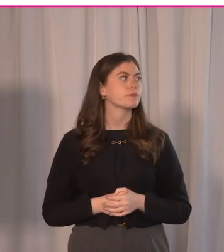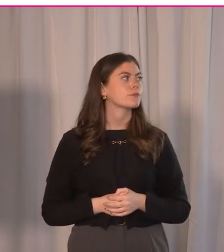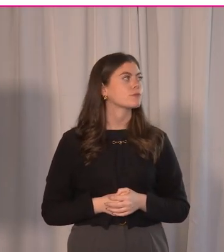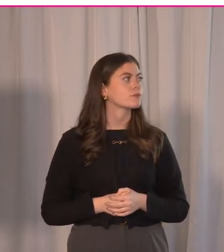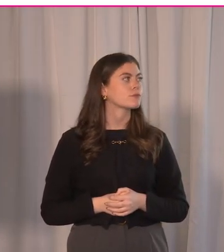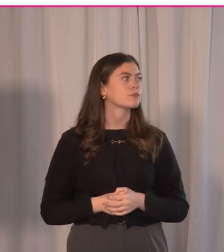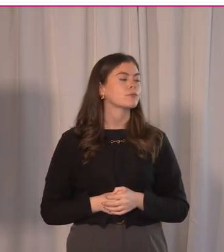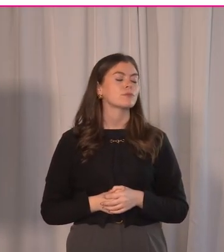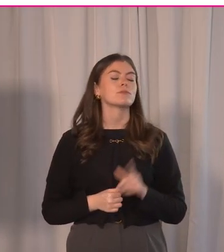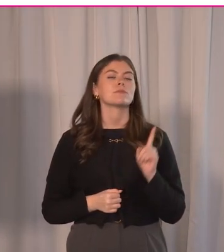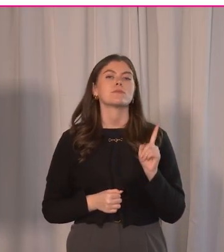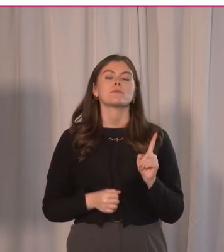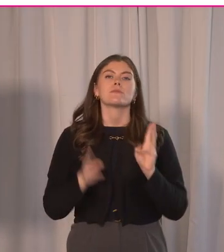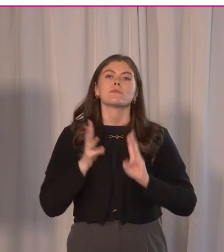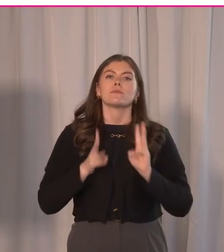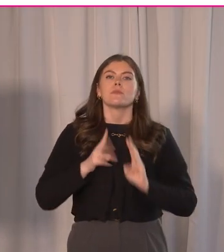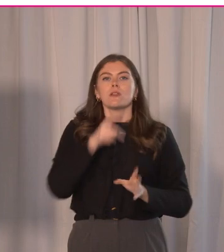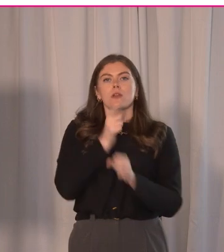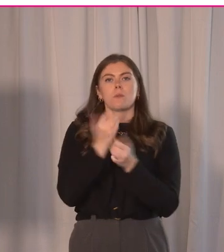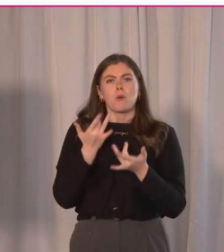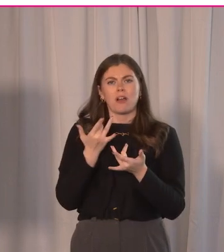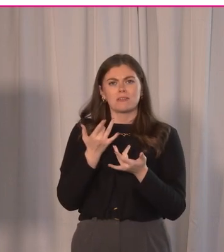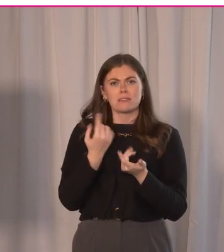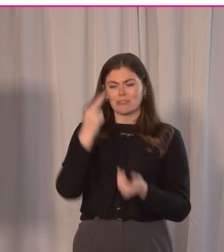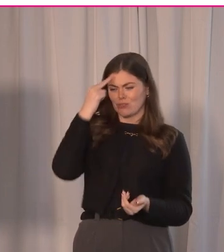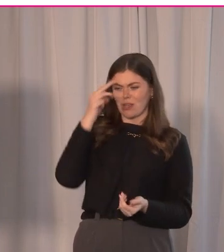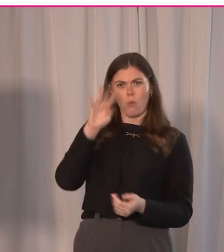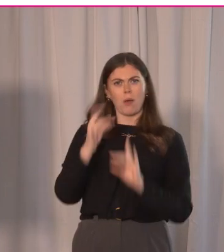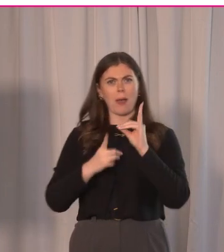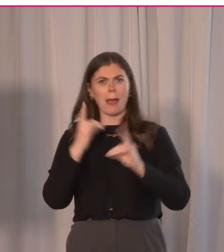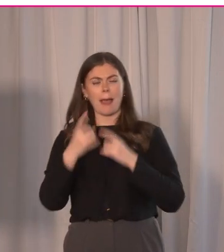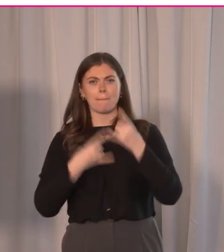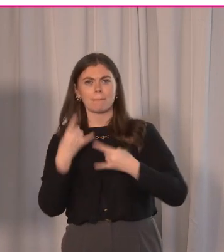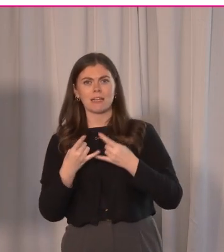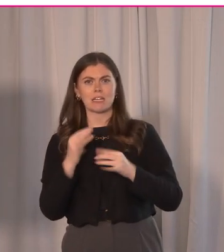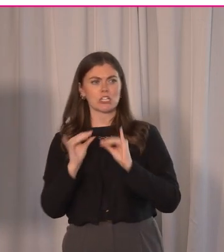And they talked about not understanding why this was happening,